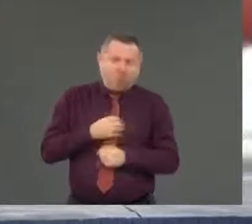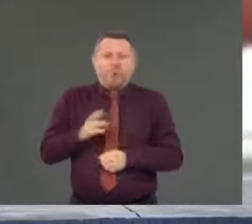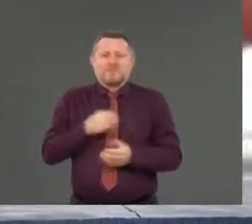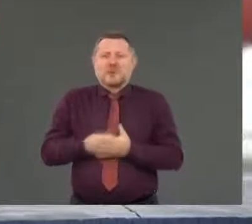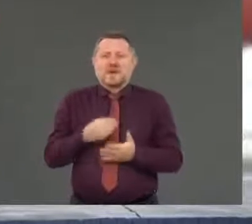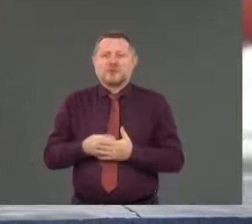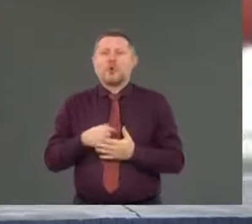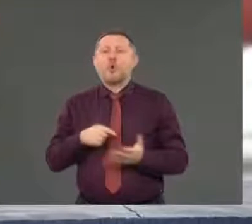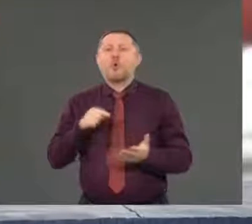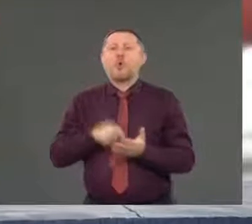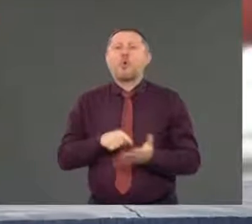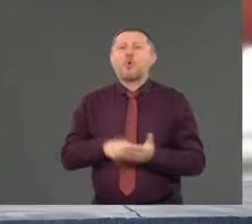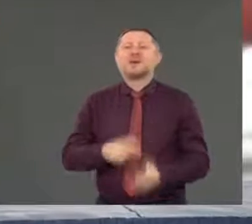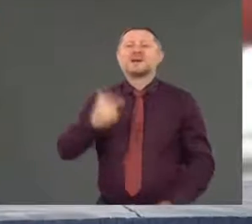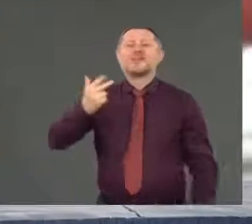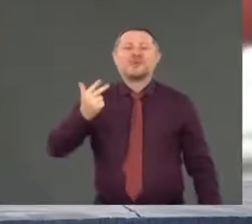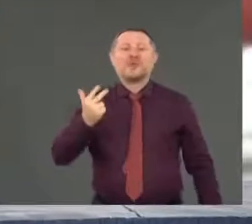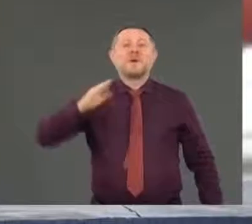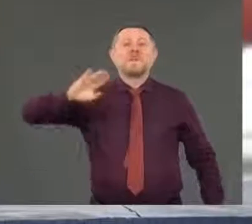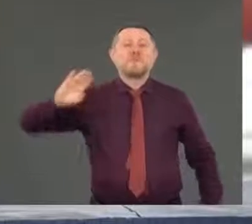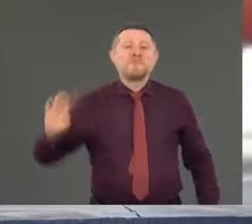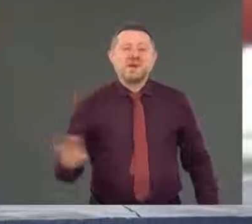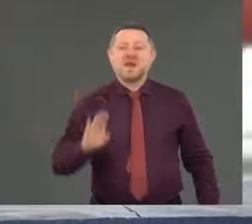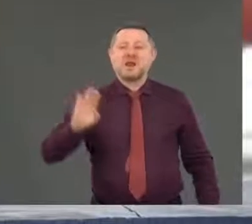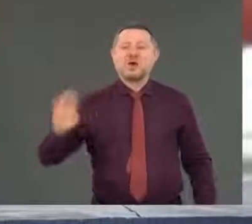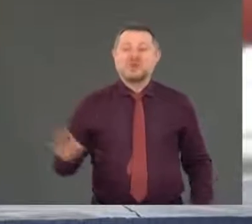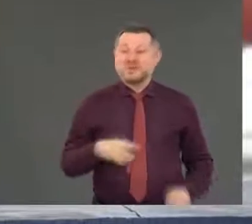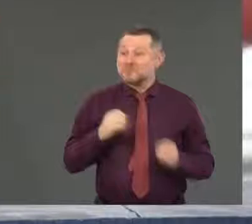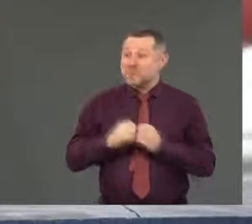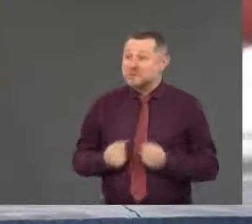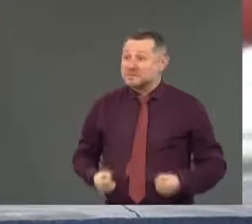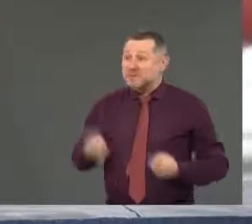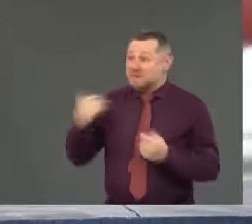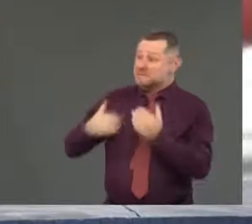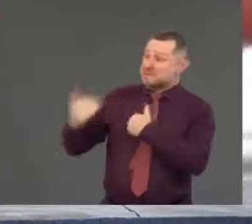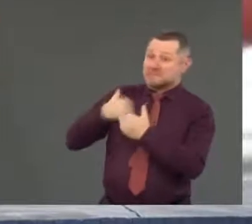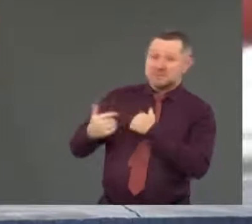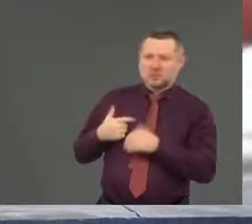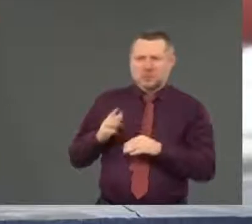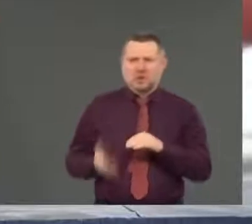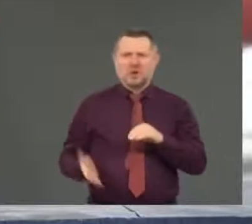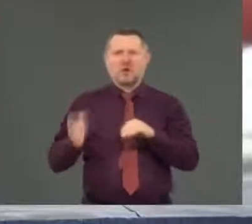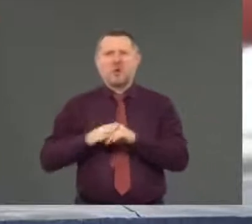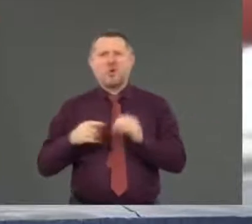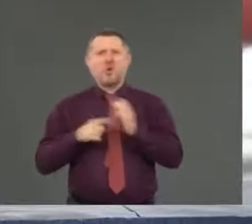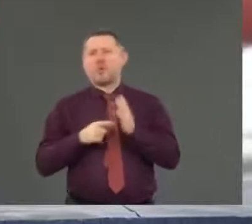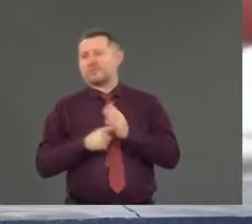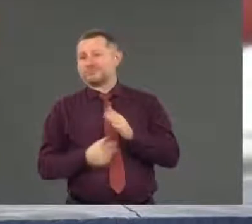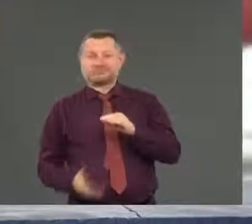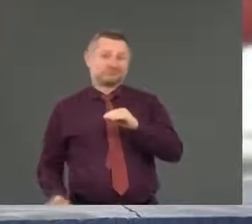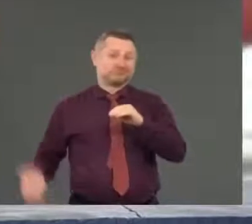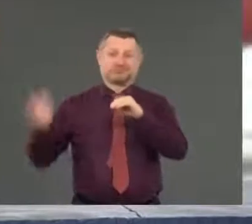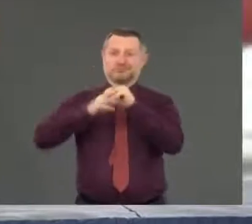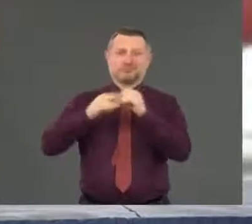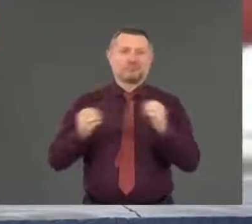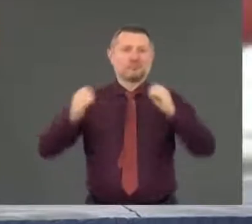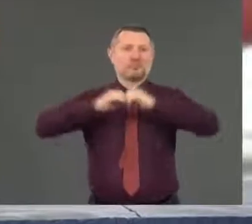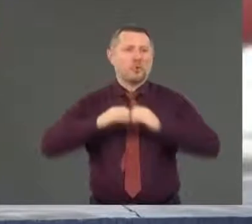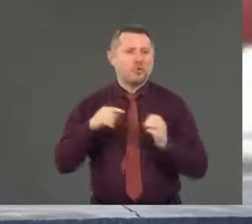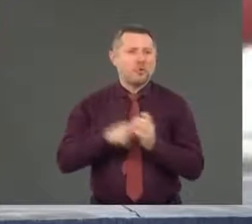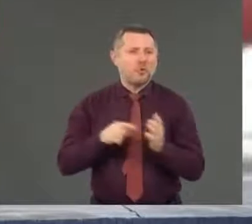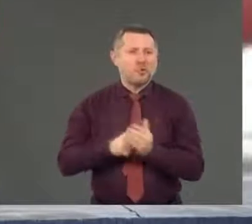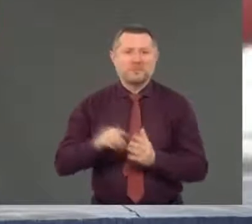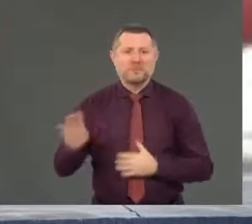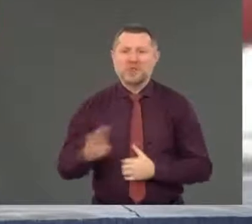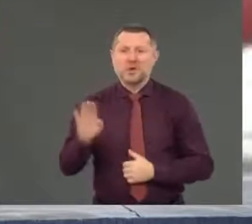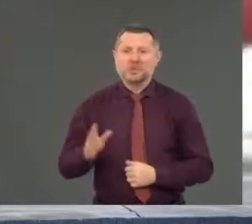billion. You want to spend more money? Now we owe $13 billion and $1. And